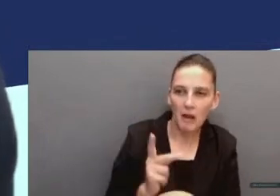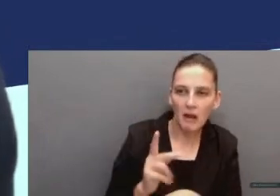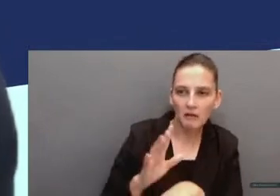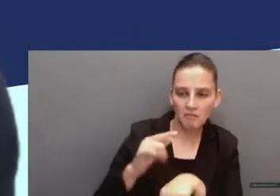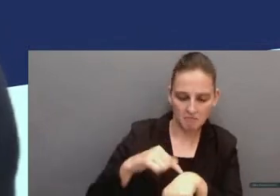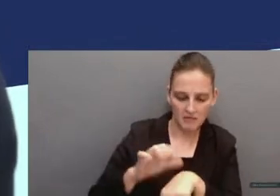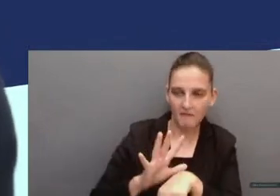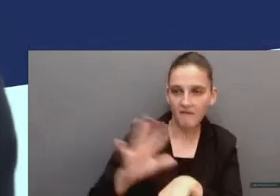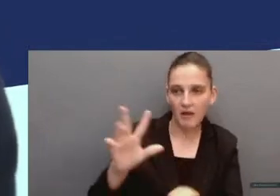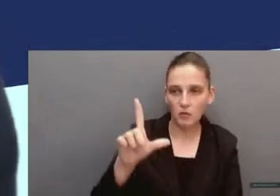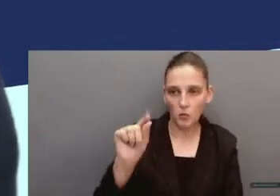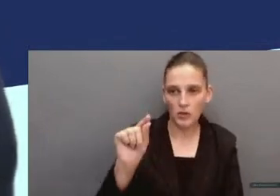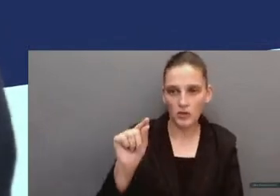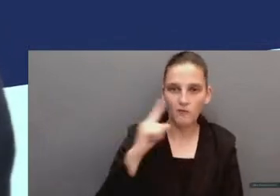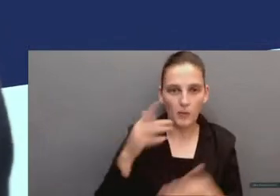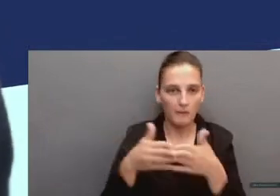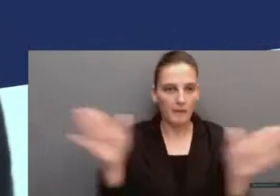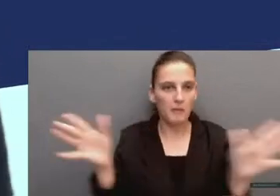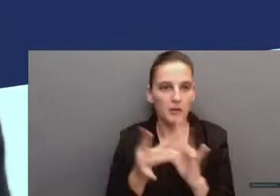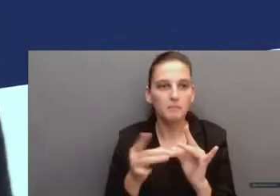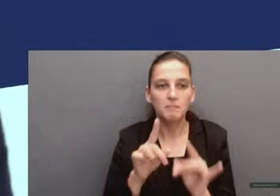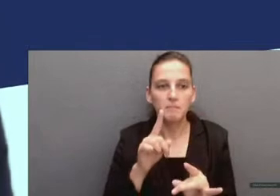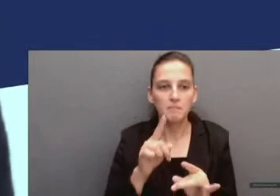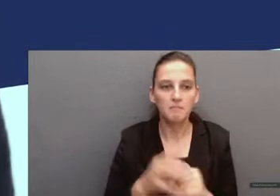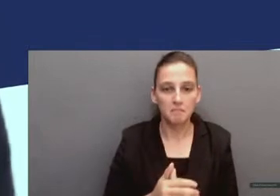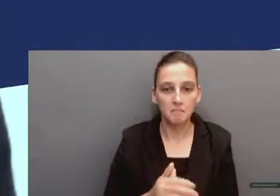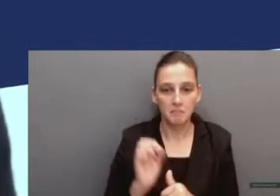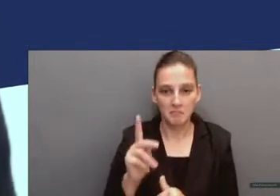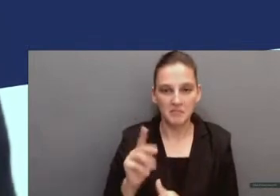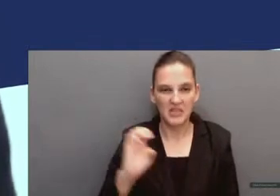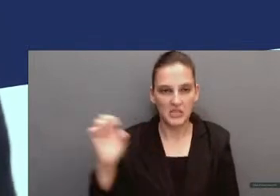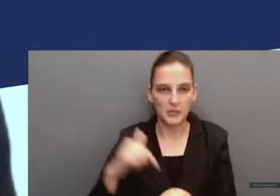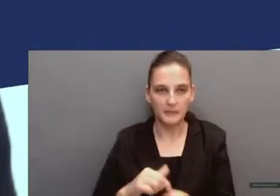5:20 for public comment. 5:20 Eastern Standard Time, public comment.